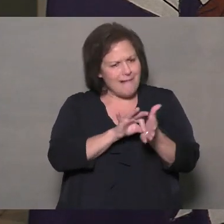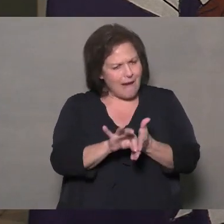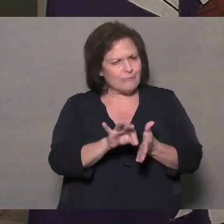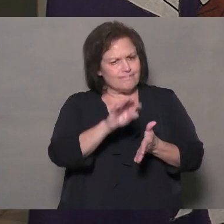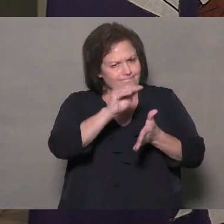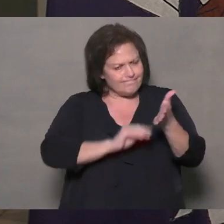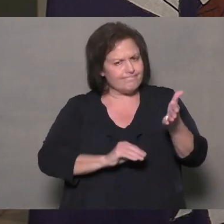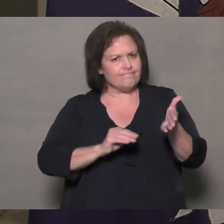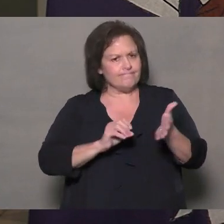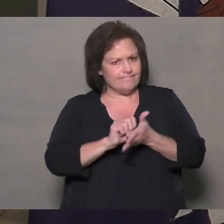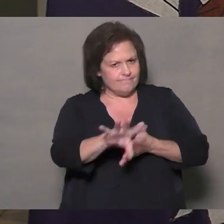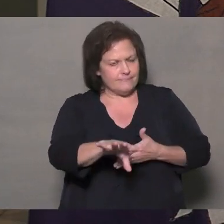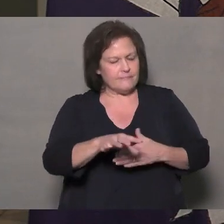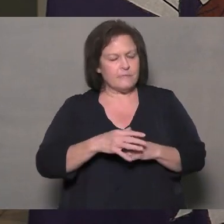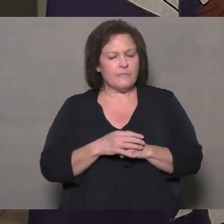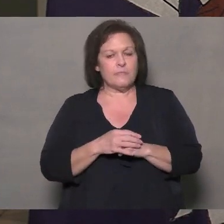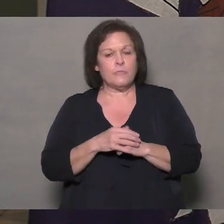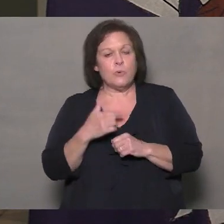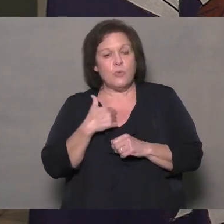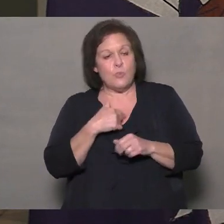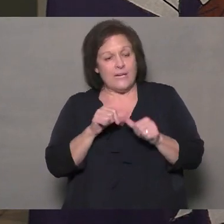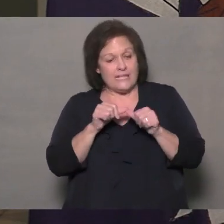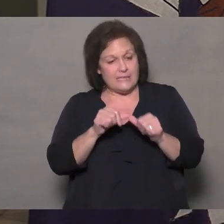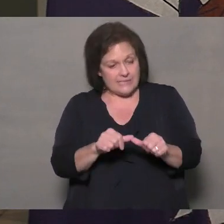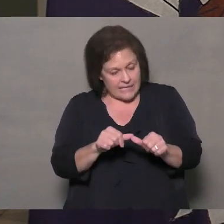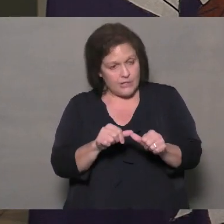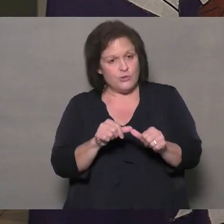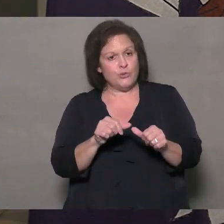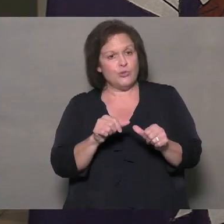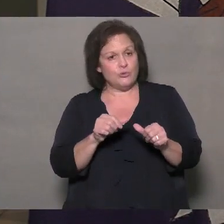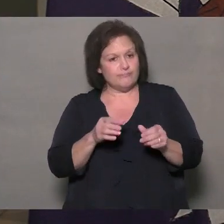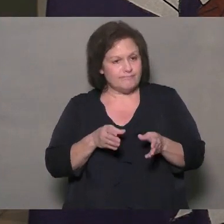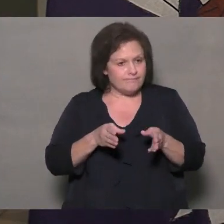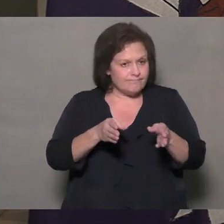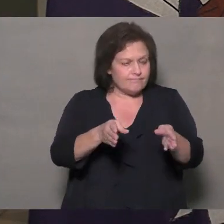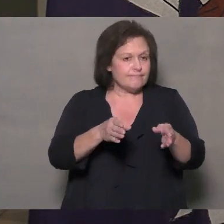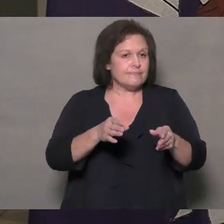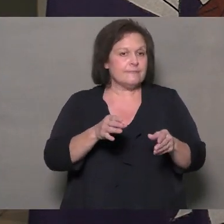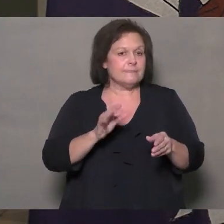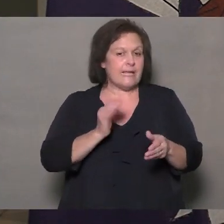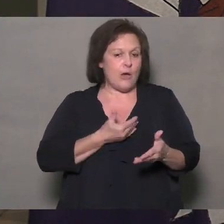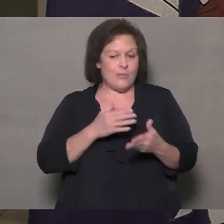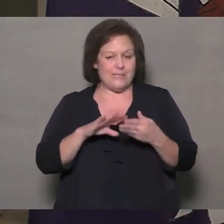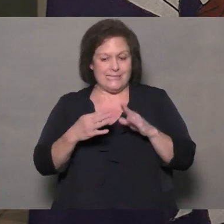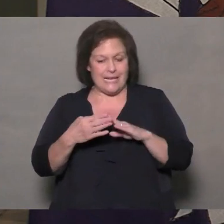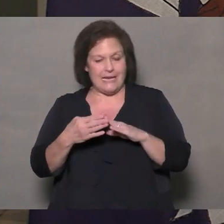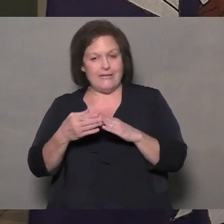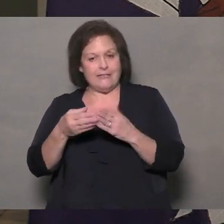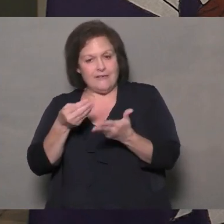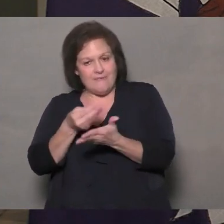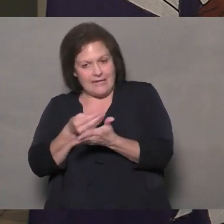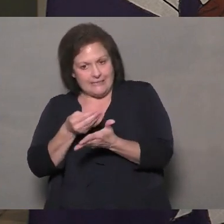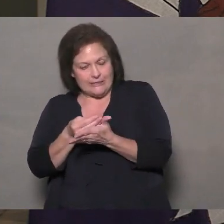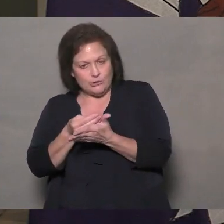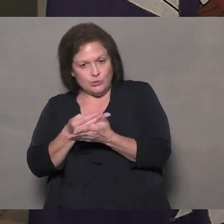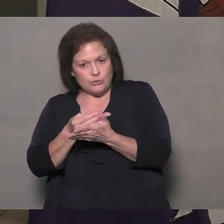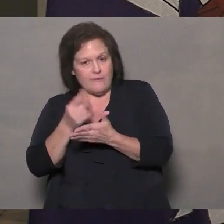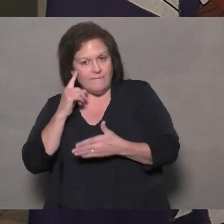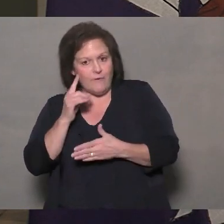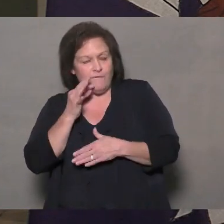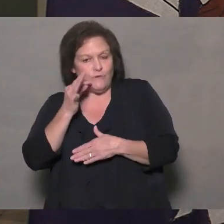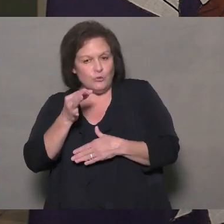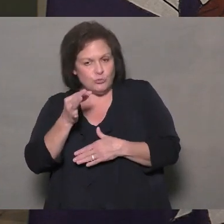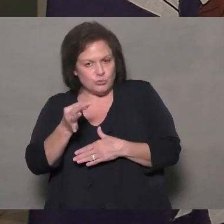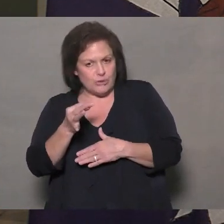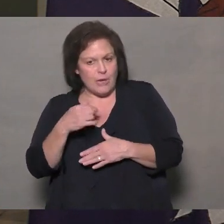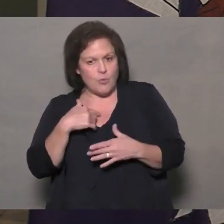that. We continue to steer our city toward a more financially stable future. And I want to give a